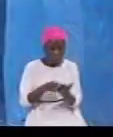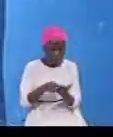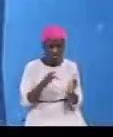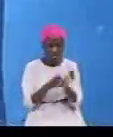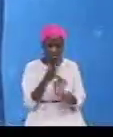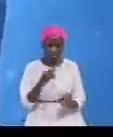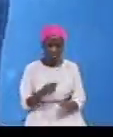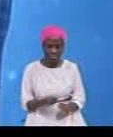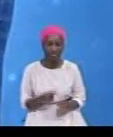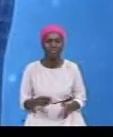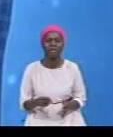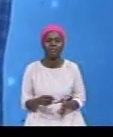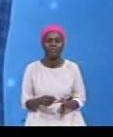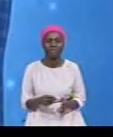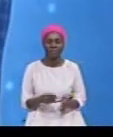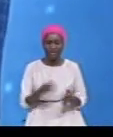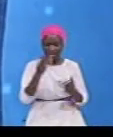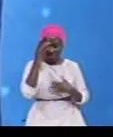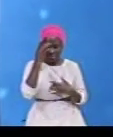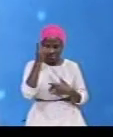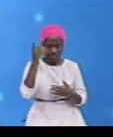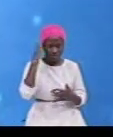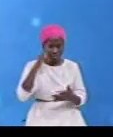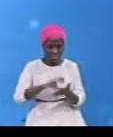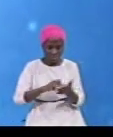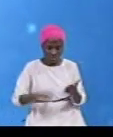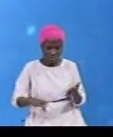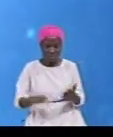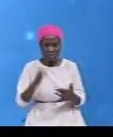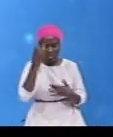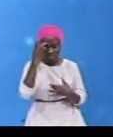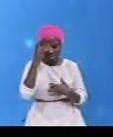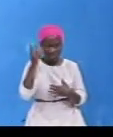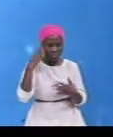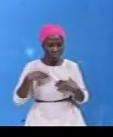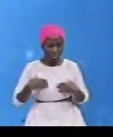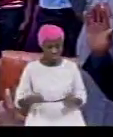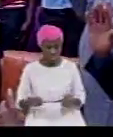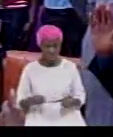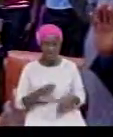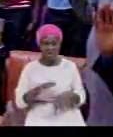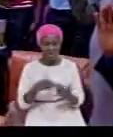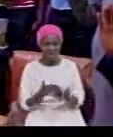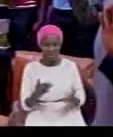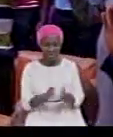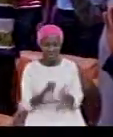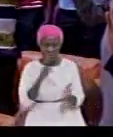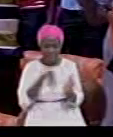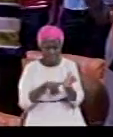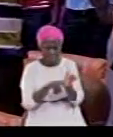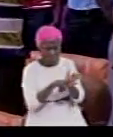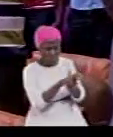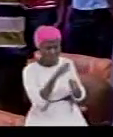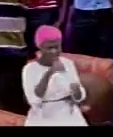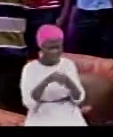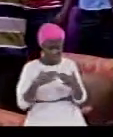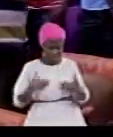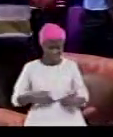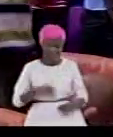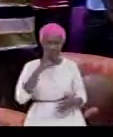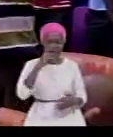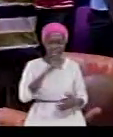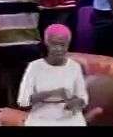take away. And all the things that are walking about in the body, I command them come out in Jesus'